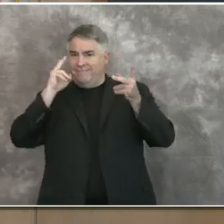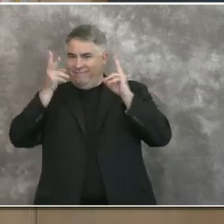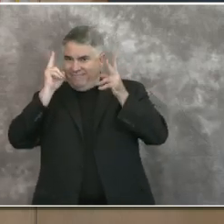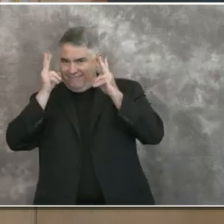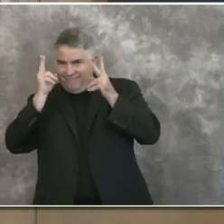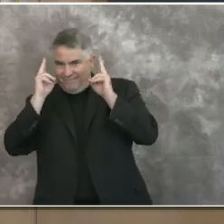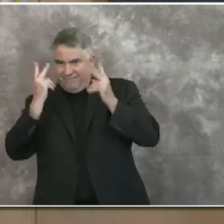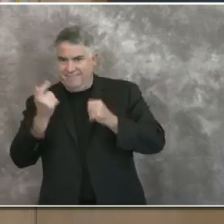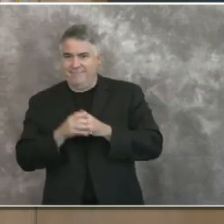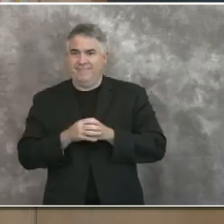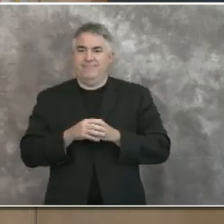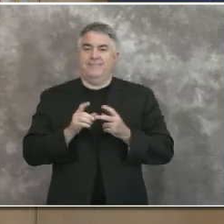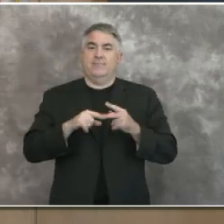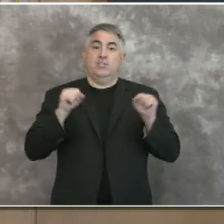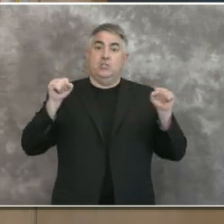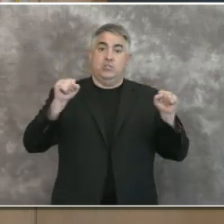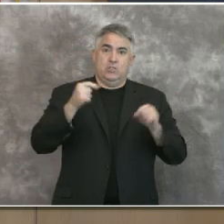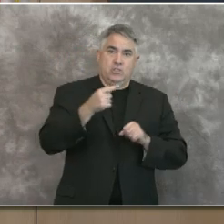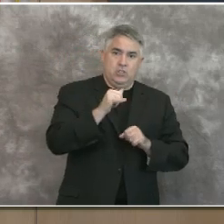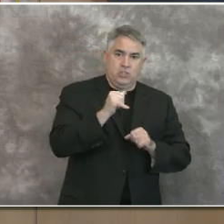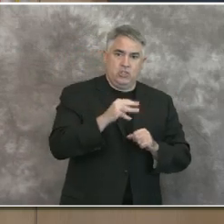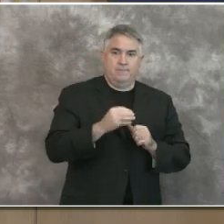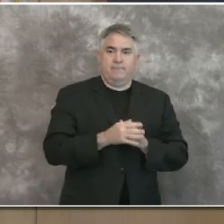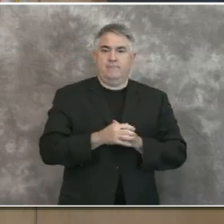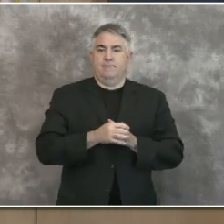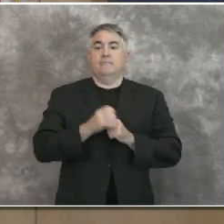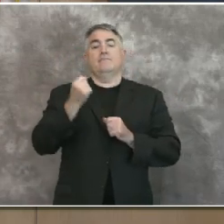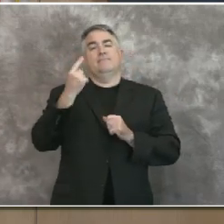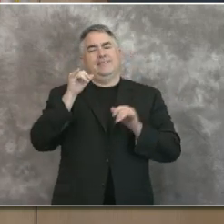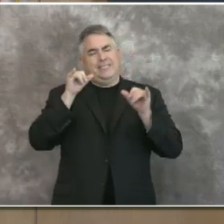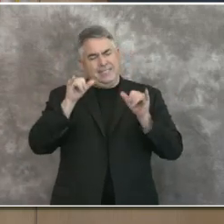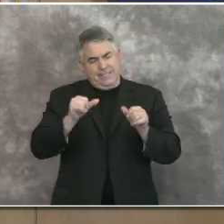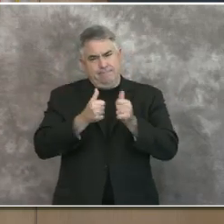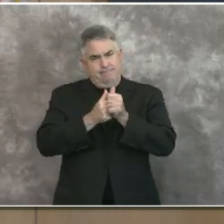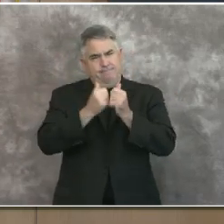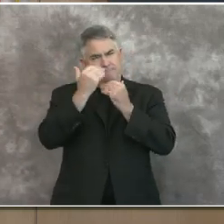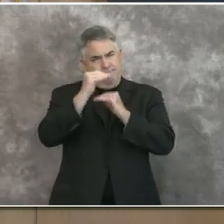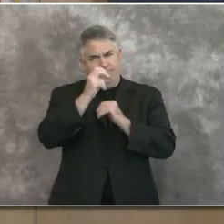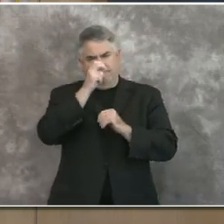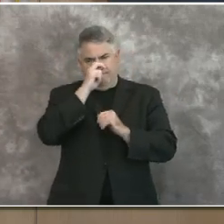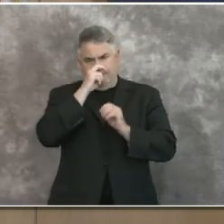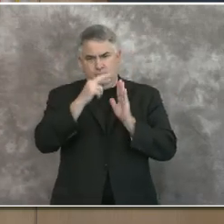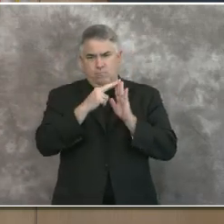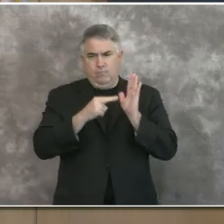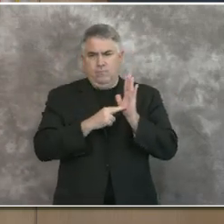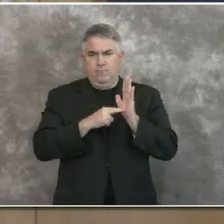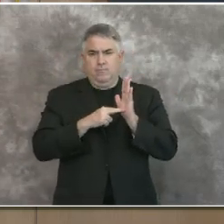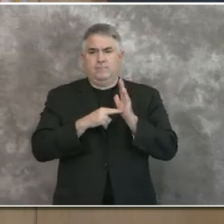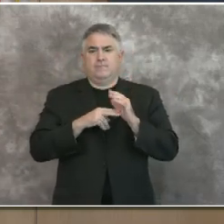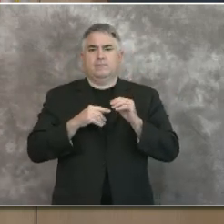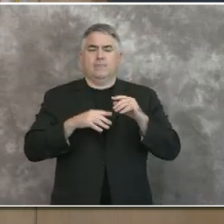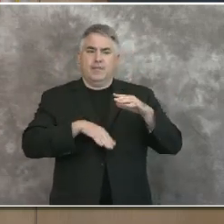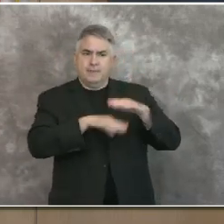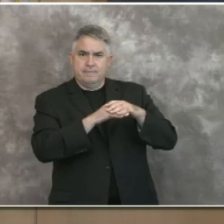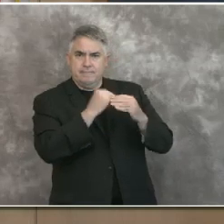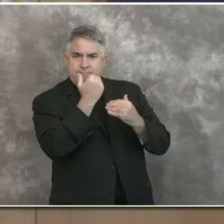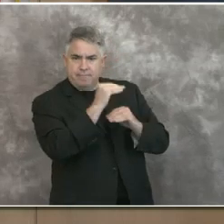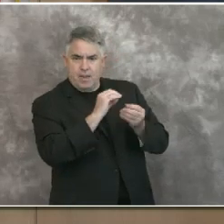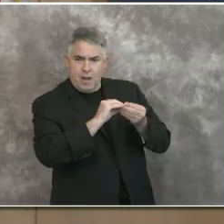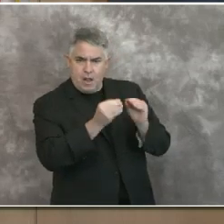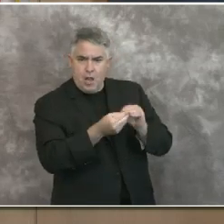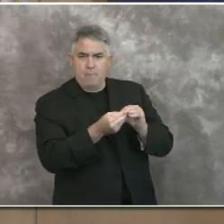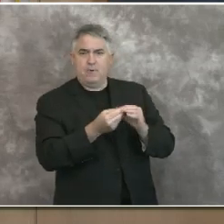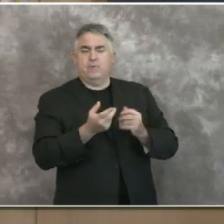salons and gyms with capacity restrictions, which I know a lot of people have been asking for, and also would